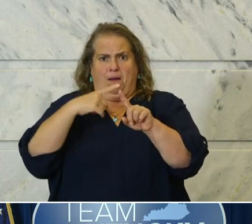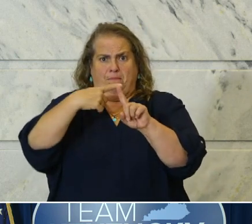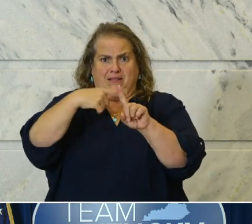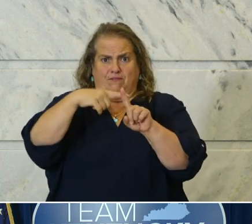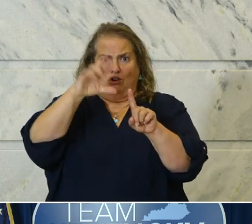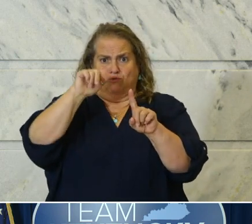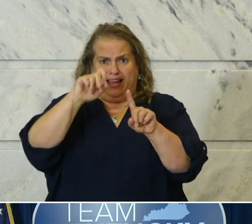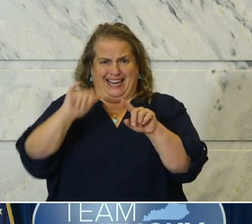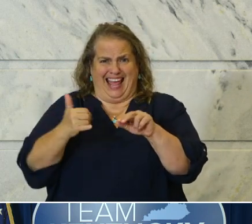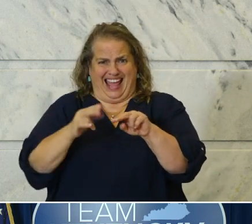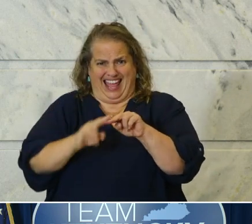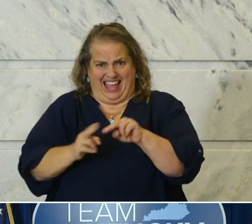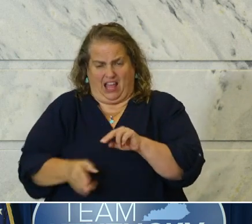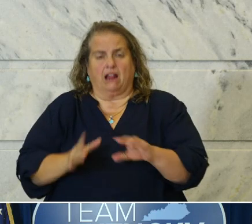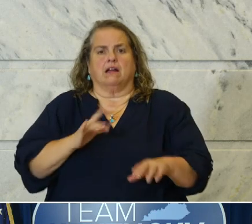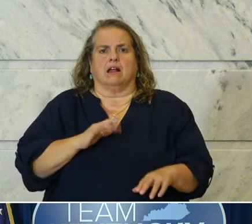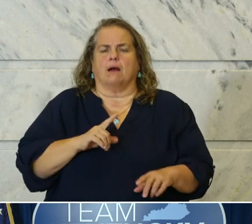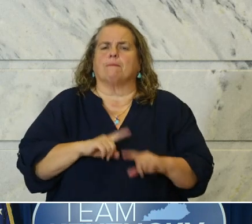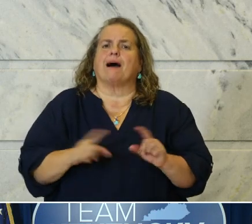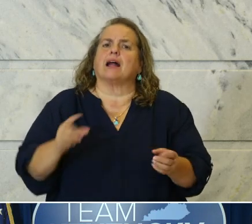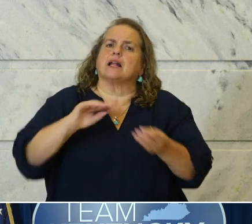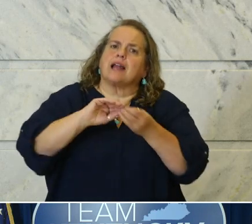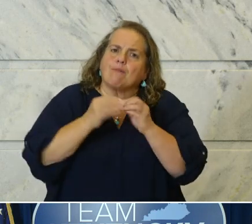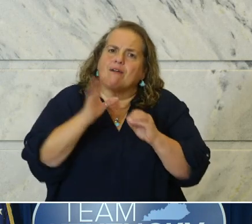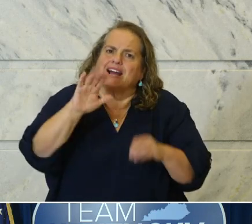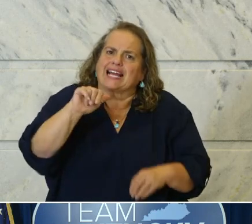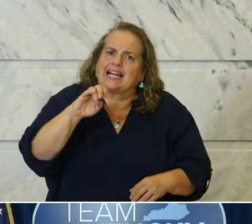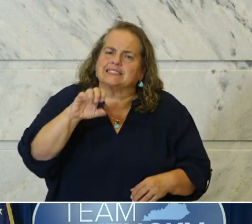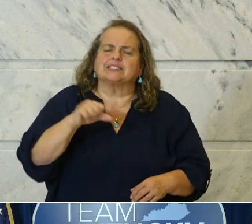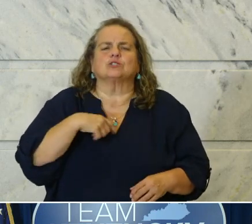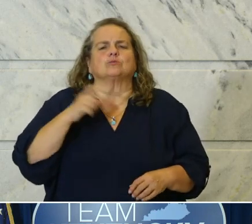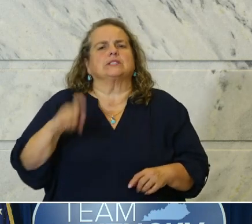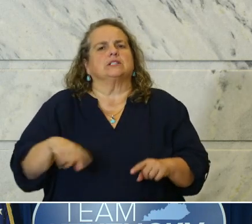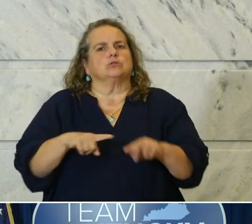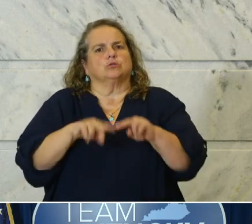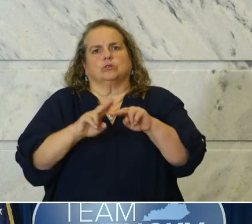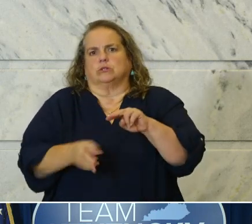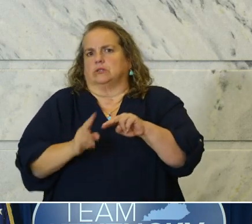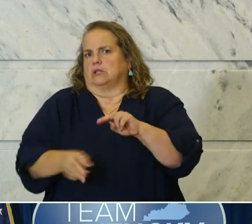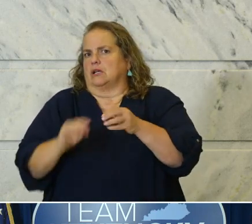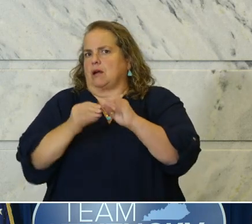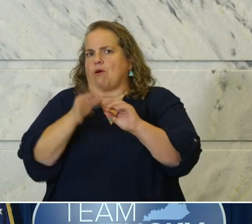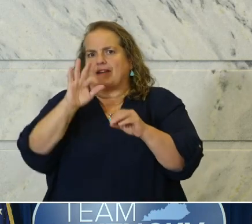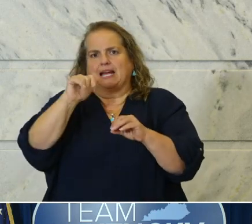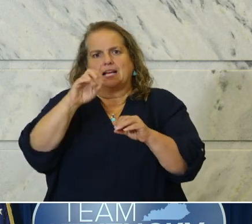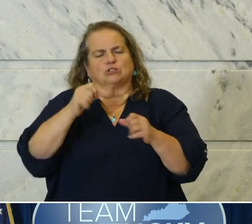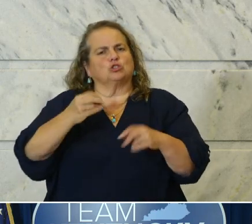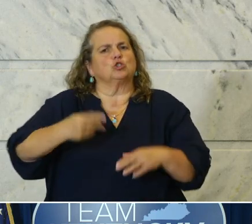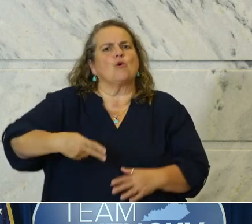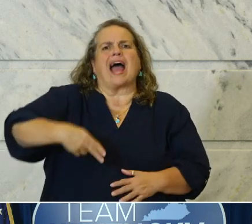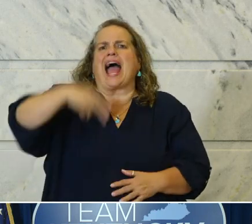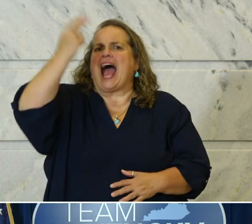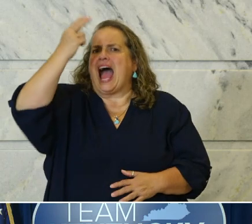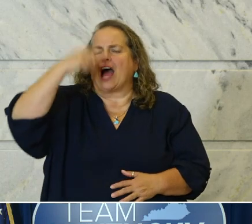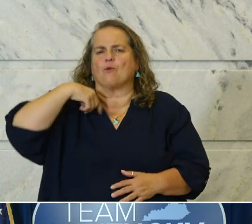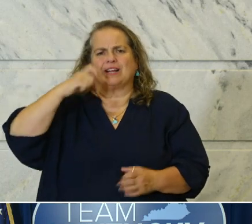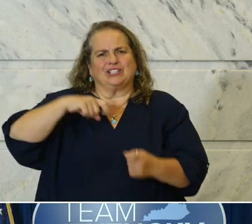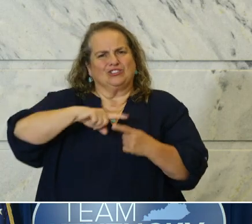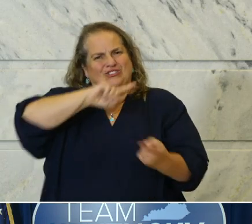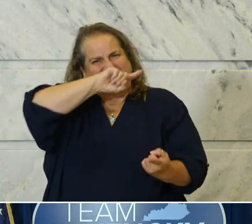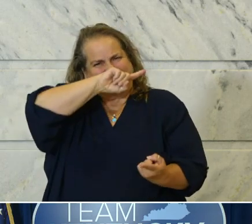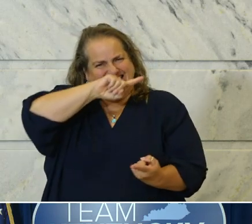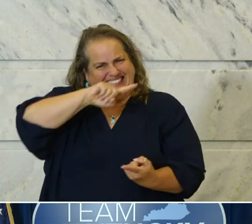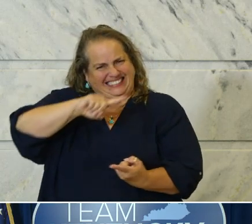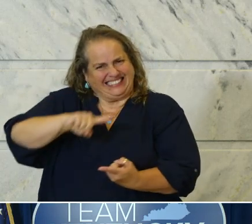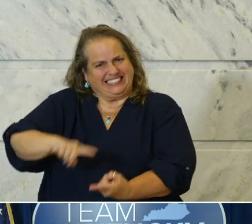testing a lot of people. We're finding a lot of asymptomatic people who are positive, and we can stop that